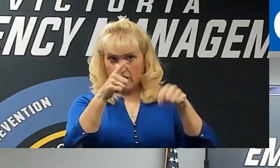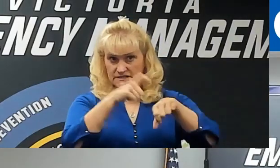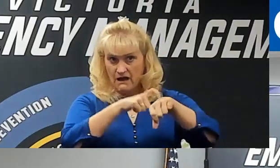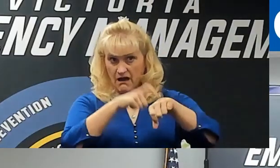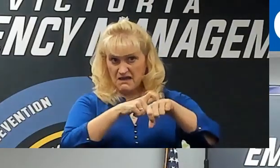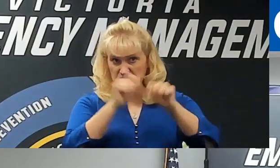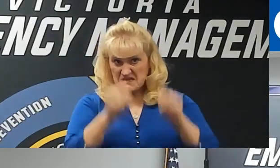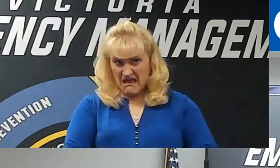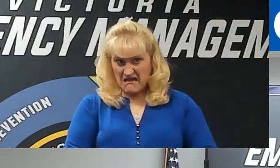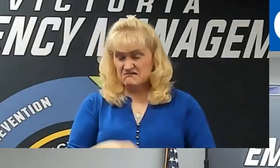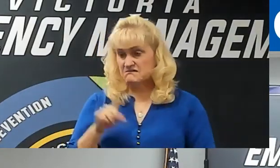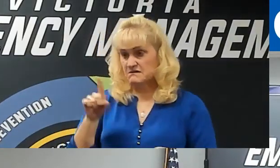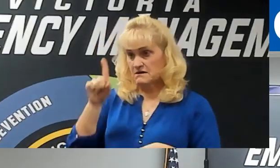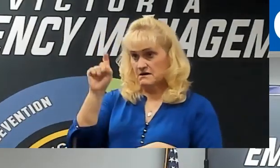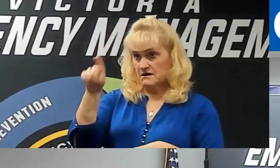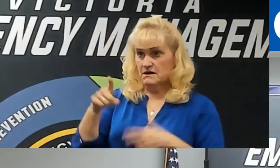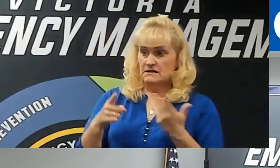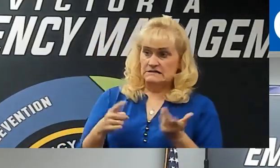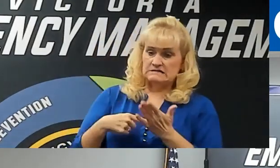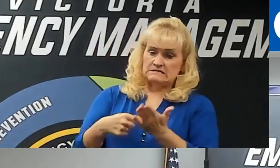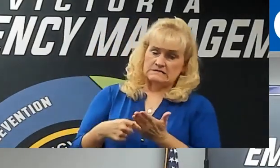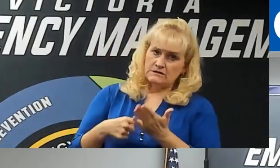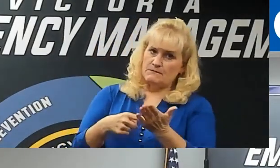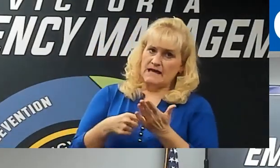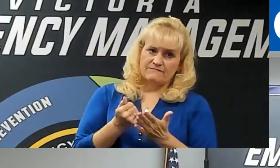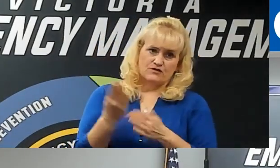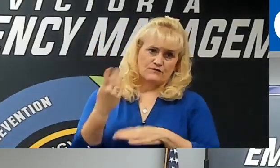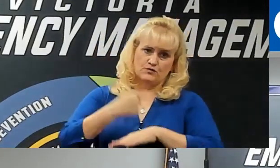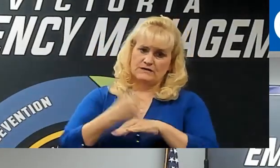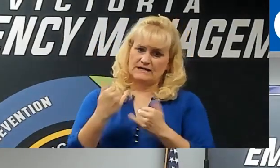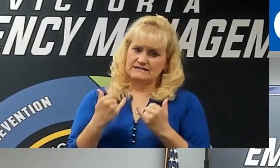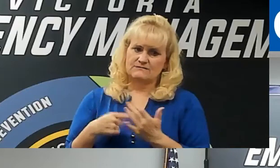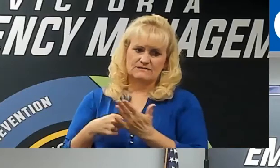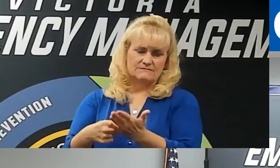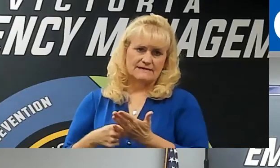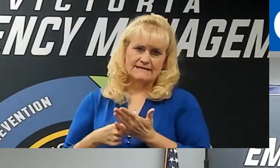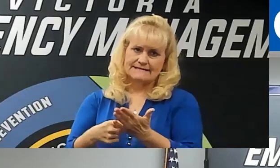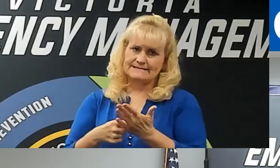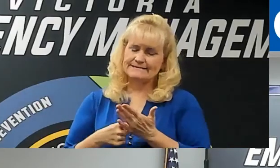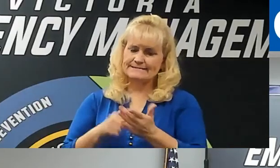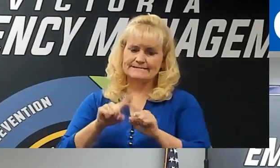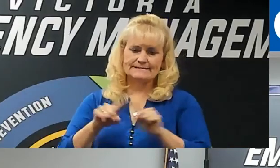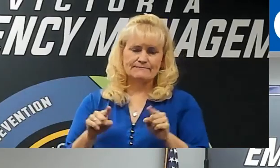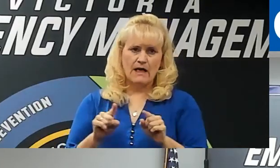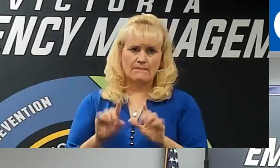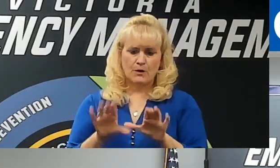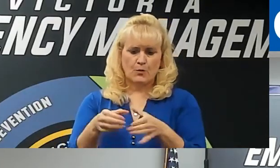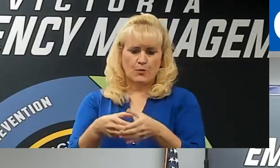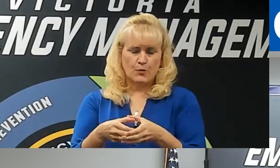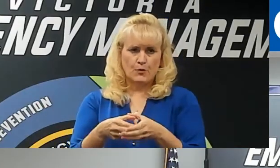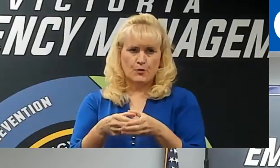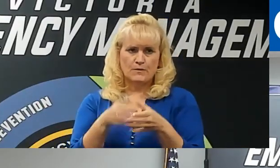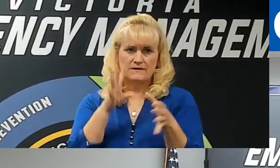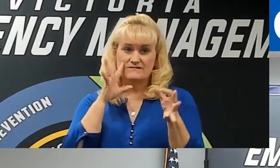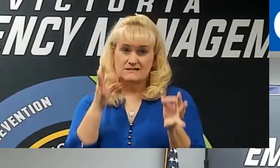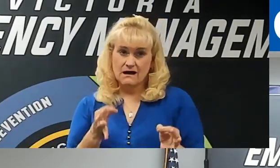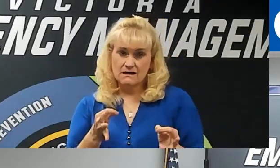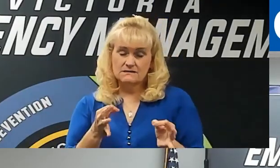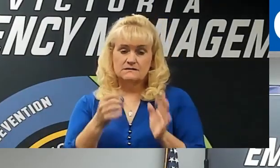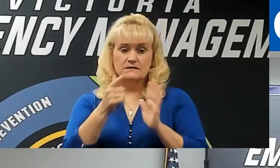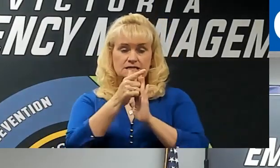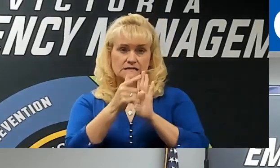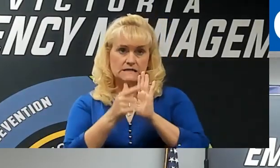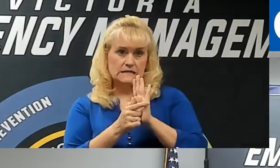much debate over the past several days, I think the consensus that most have arrived at is that it is legal